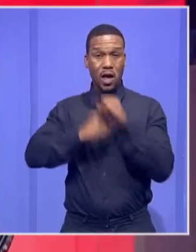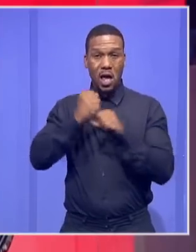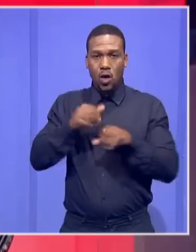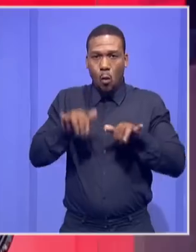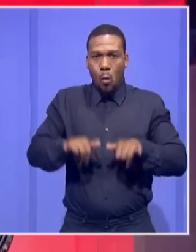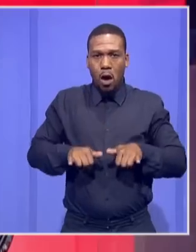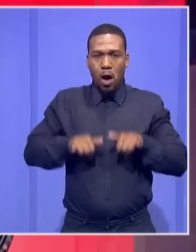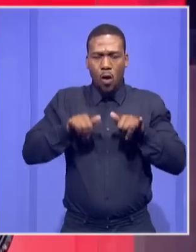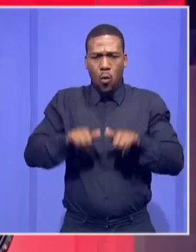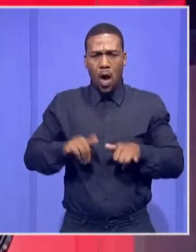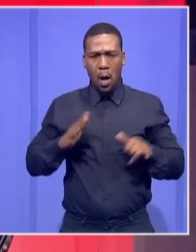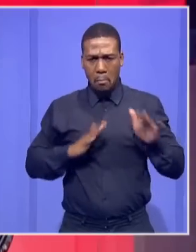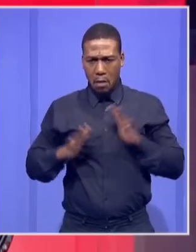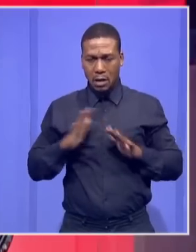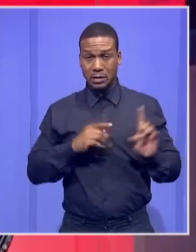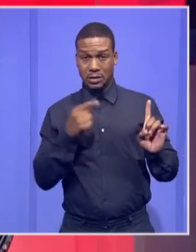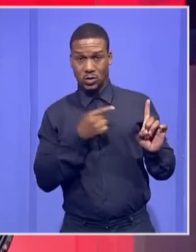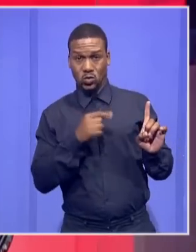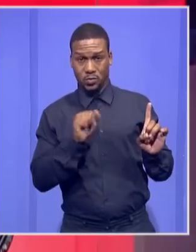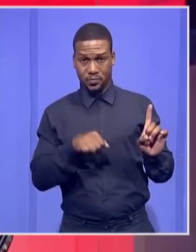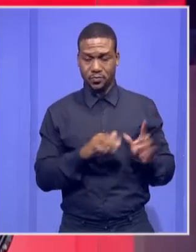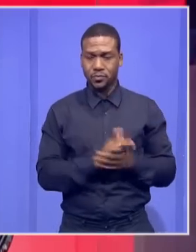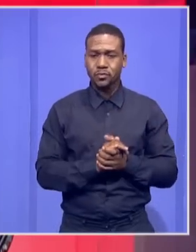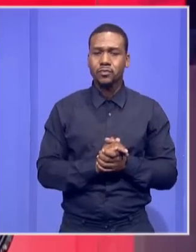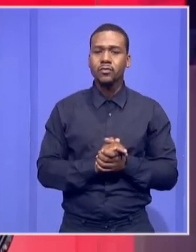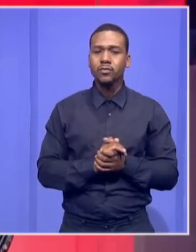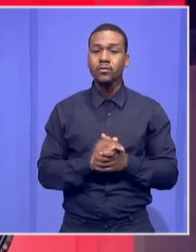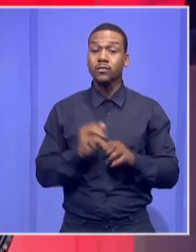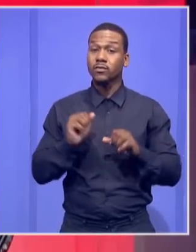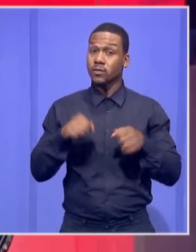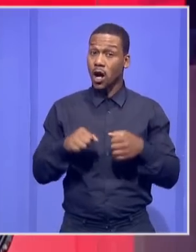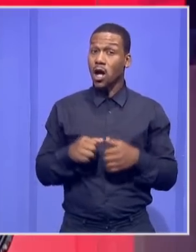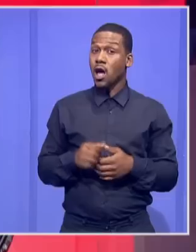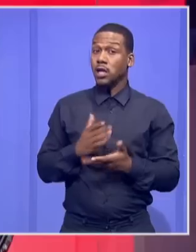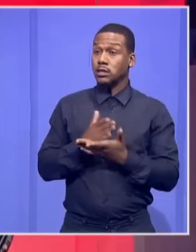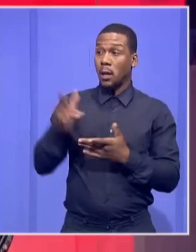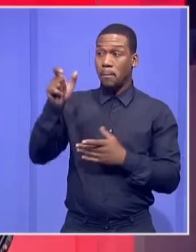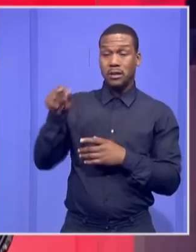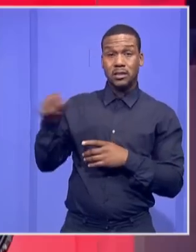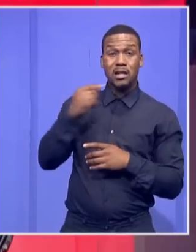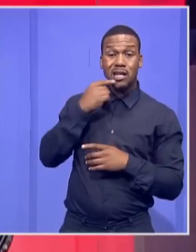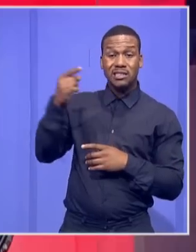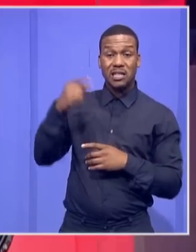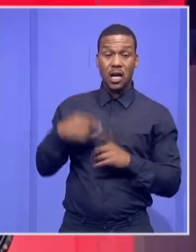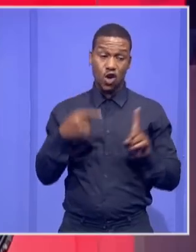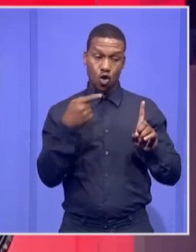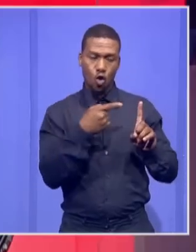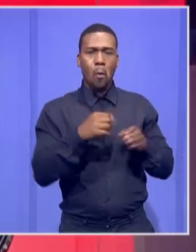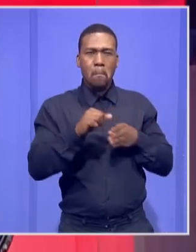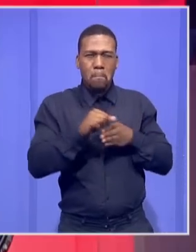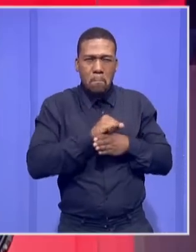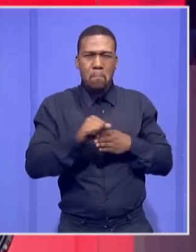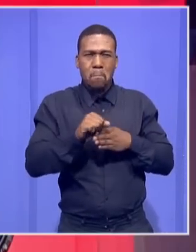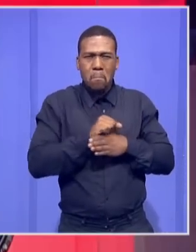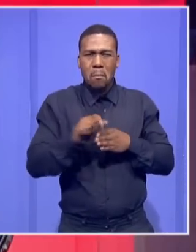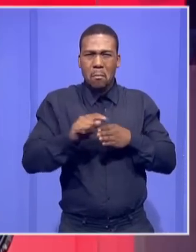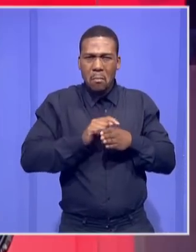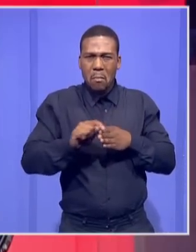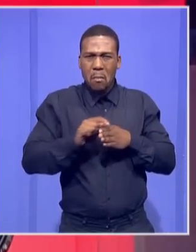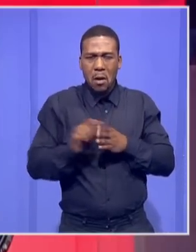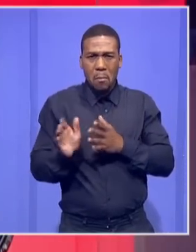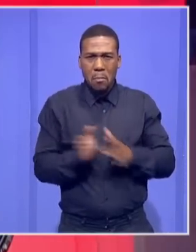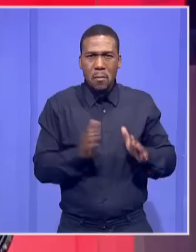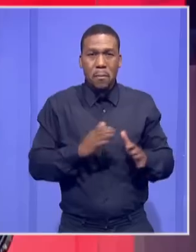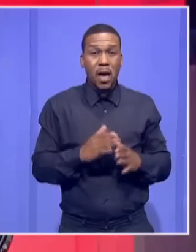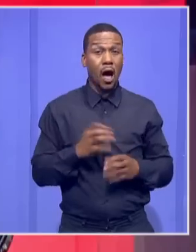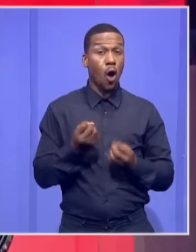One of the guests was actually saying that he has been preparing. He has been in an apprenticeship for over 70 years now. And here his moment has